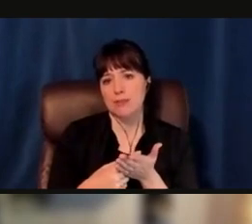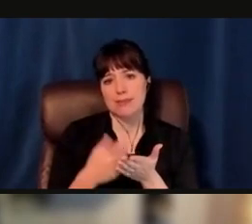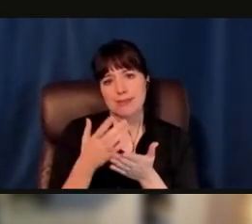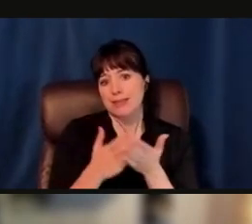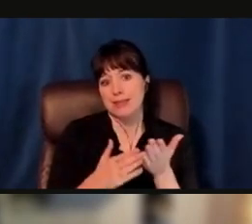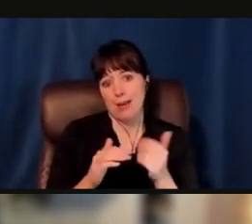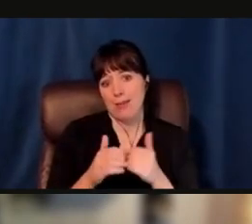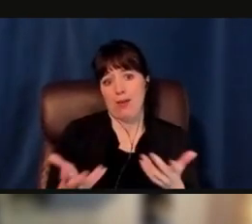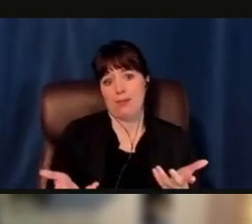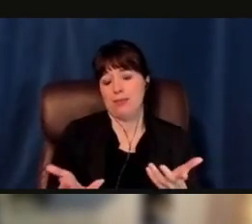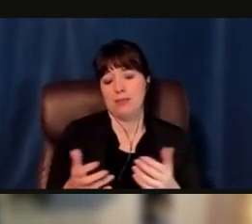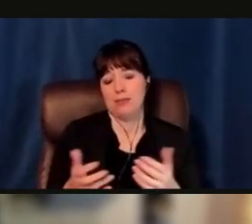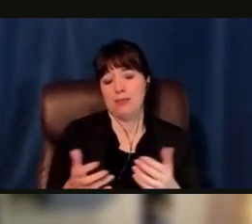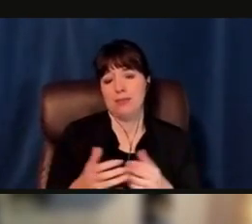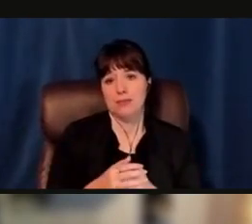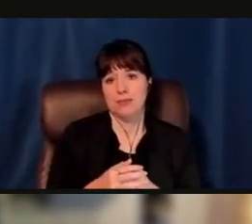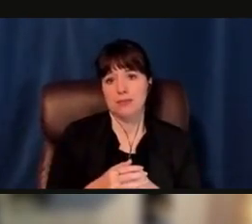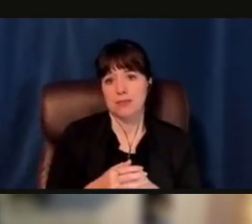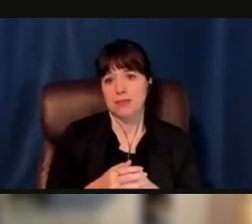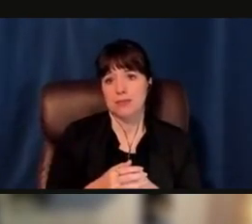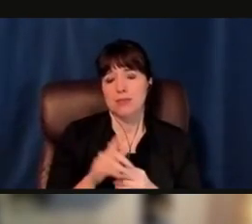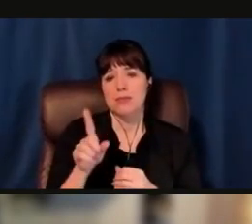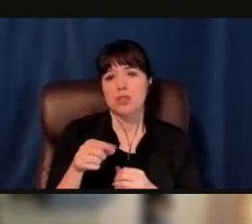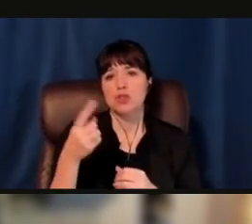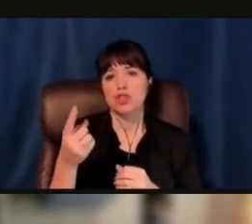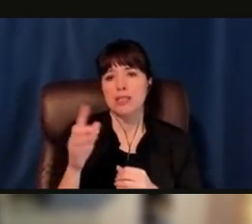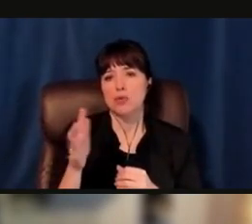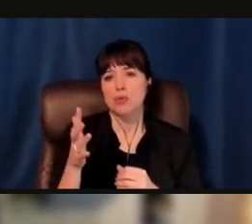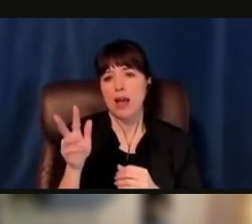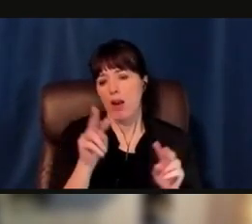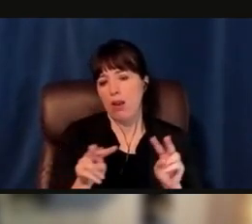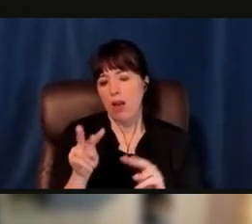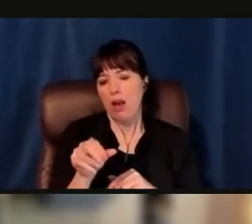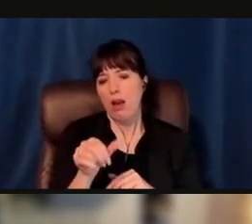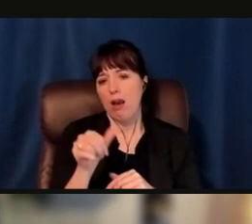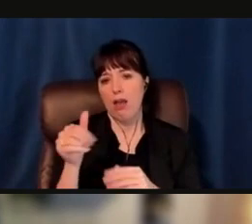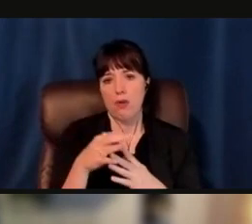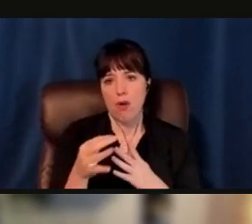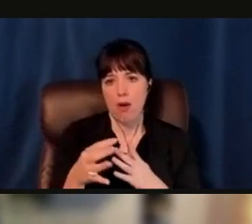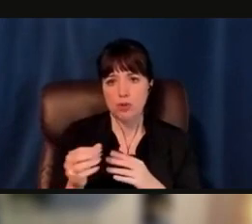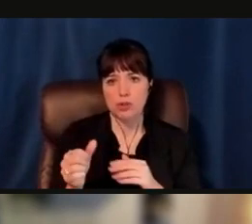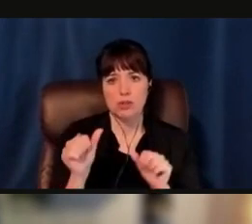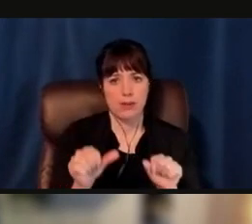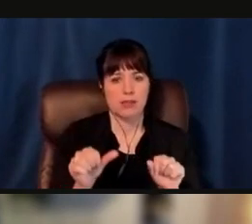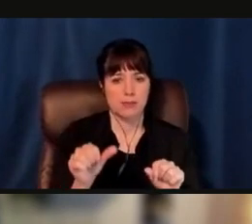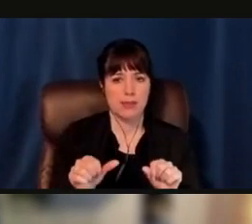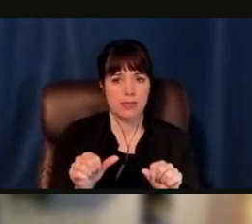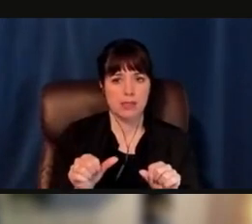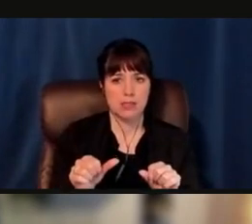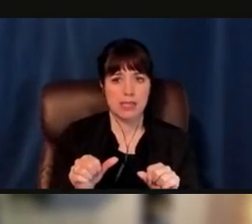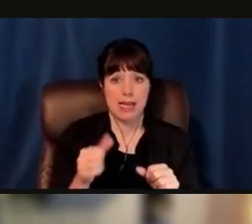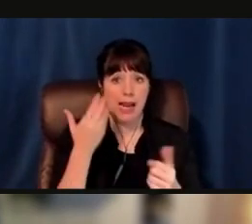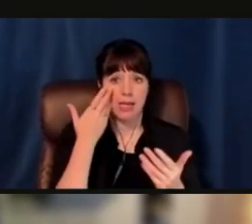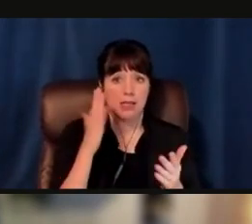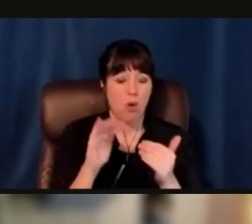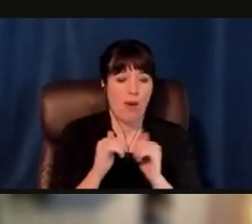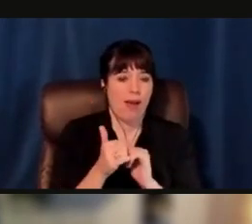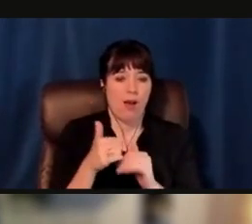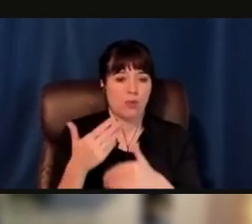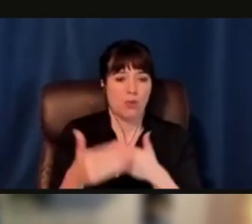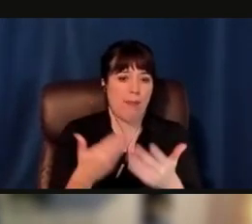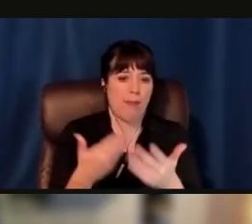somehow, just to kind of look at other options and possibilities, and I just didn't know how to go about